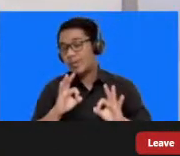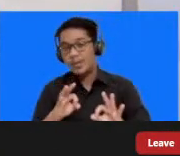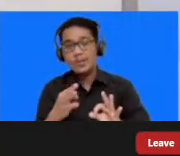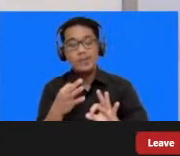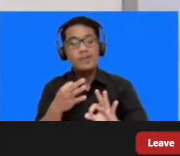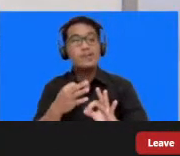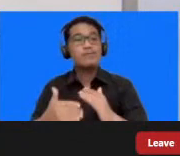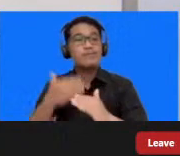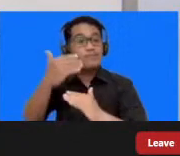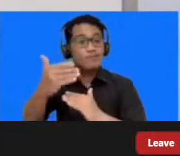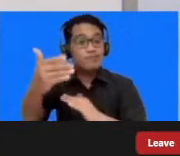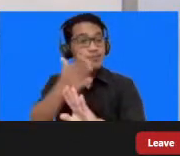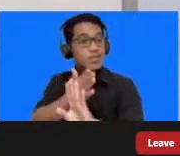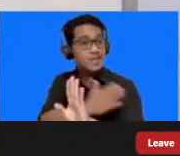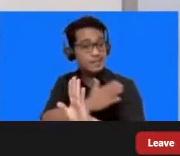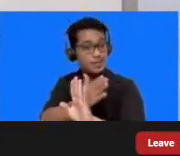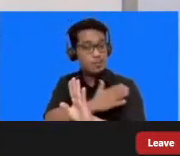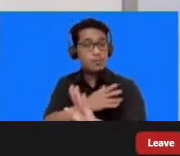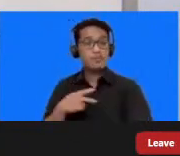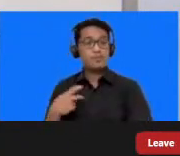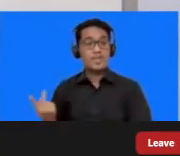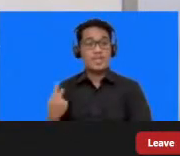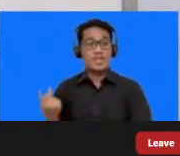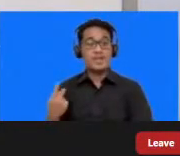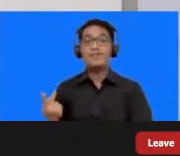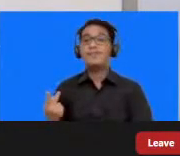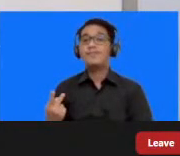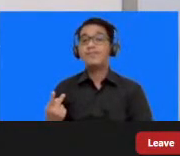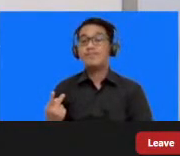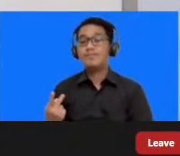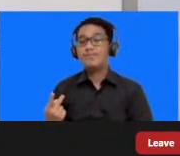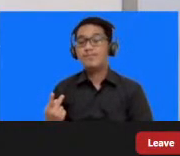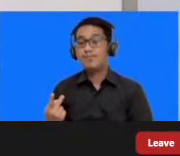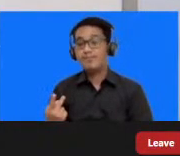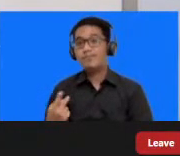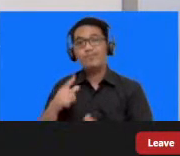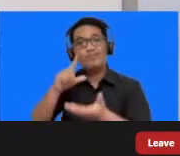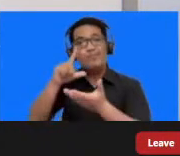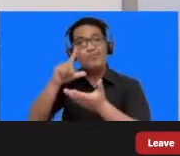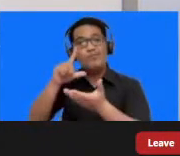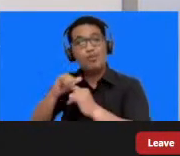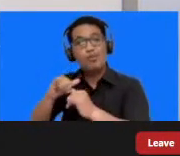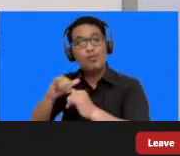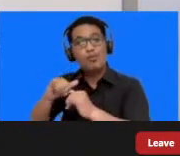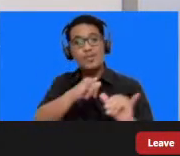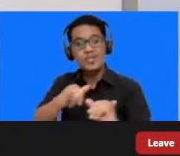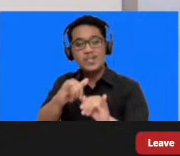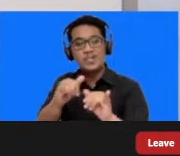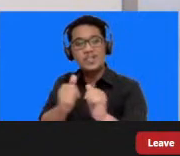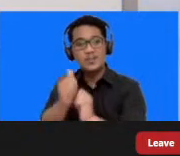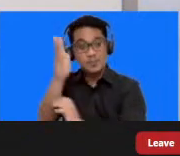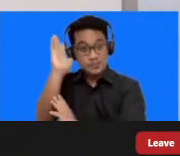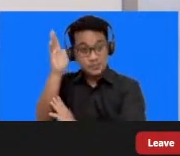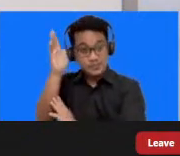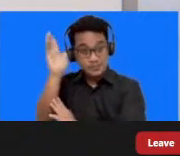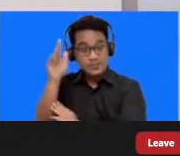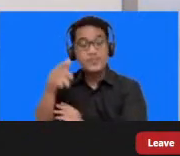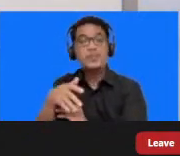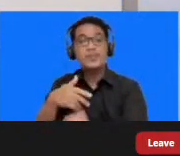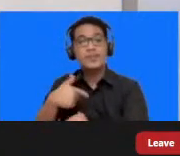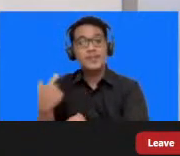a group photo session with the keynote speakers. So once again, we would like to invite to join this group photo